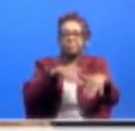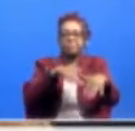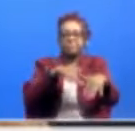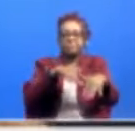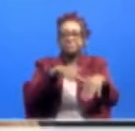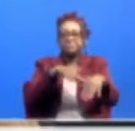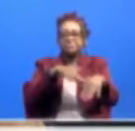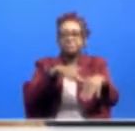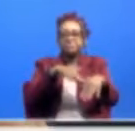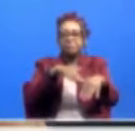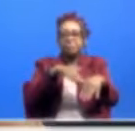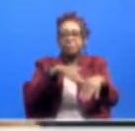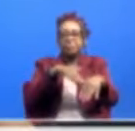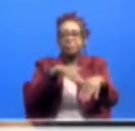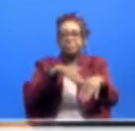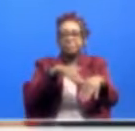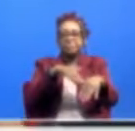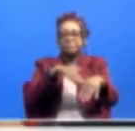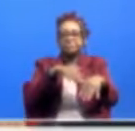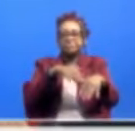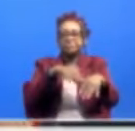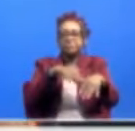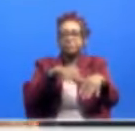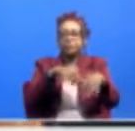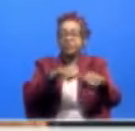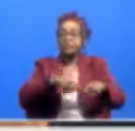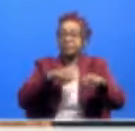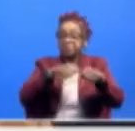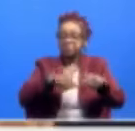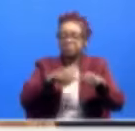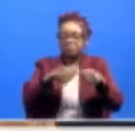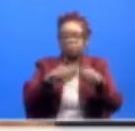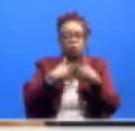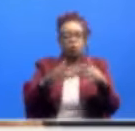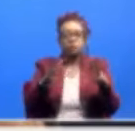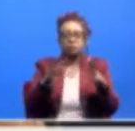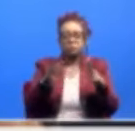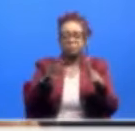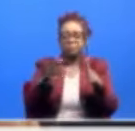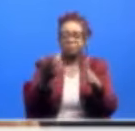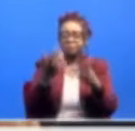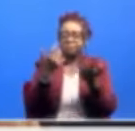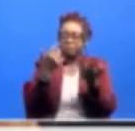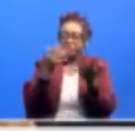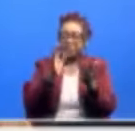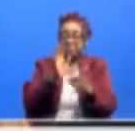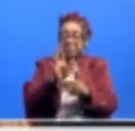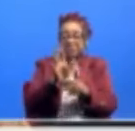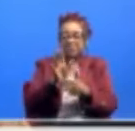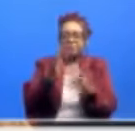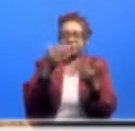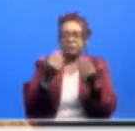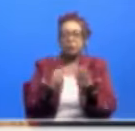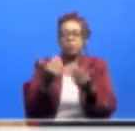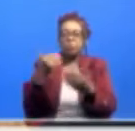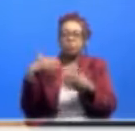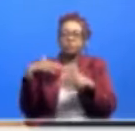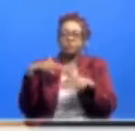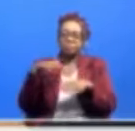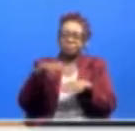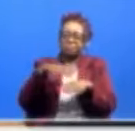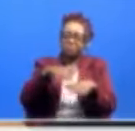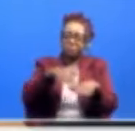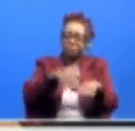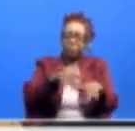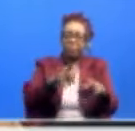Kwamba hii Nissan ilikuwa imepoteza brake na ilikuwa mteremuko. Kwa hivyo ikagongana na hiyo tractor na hiyo